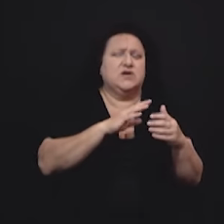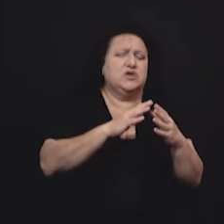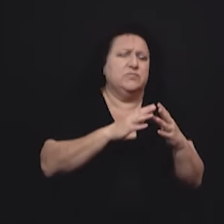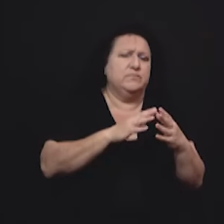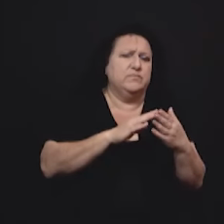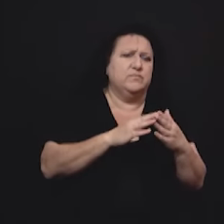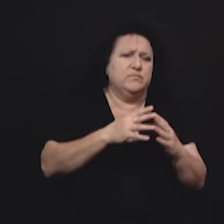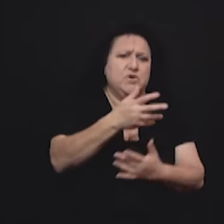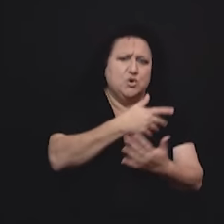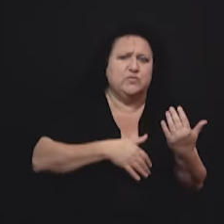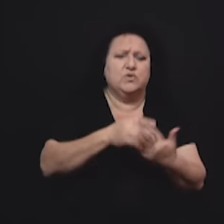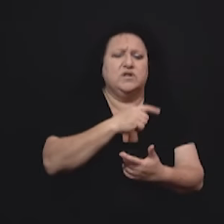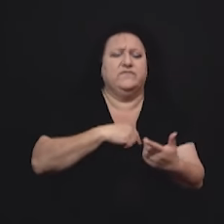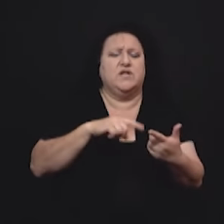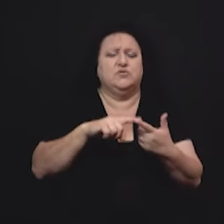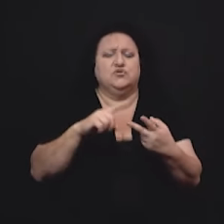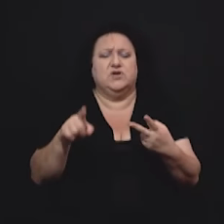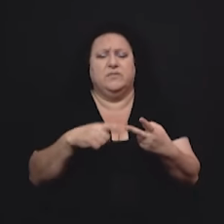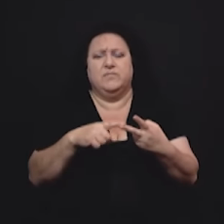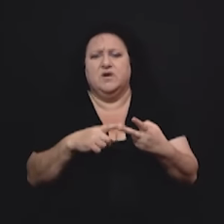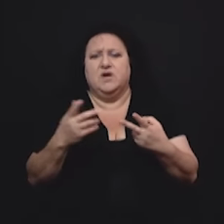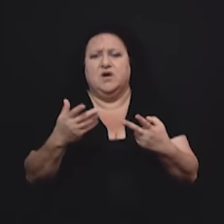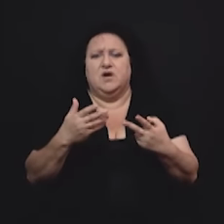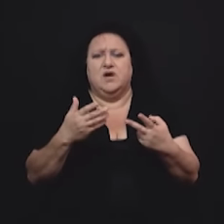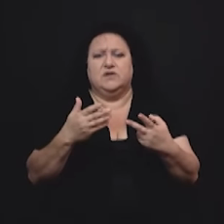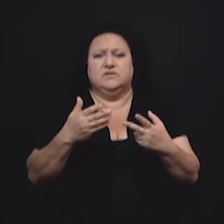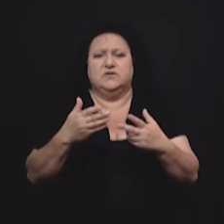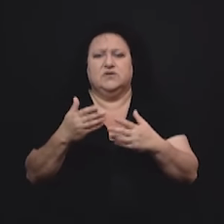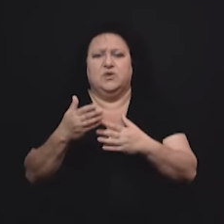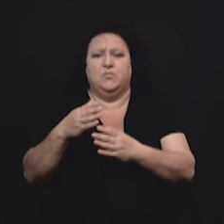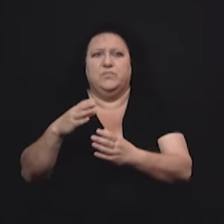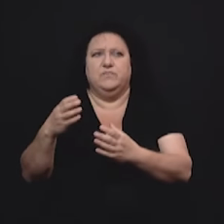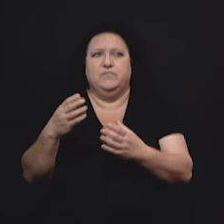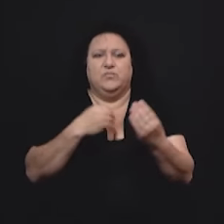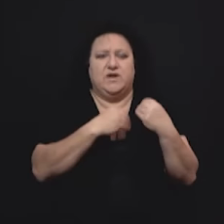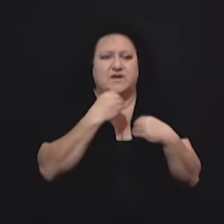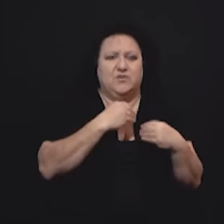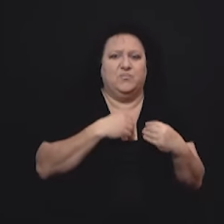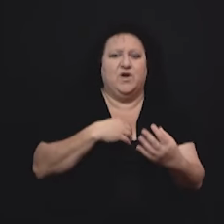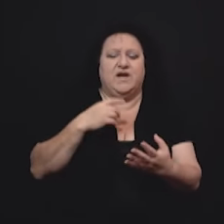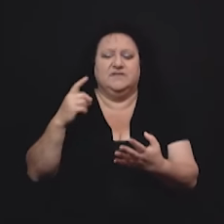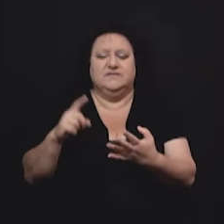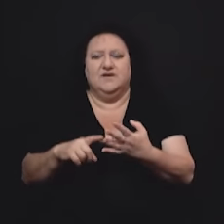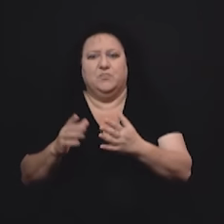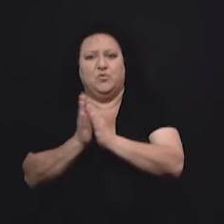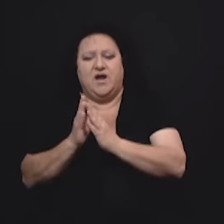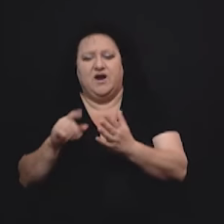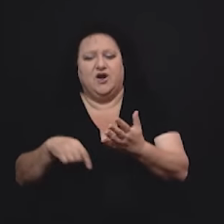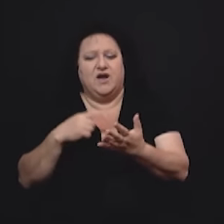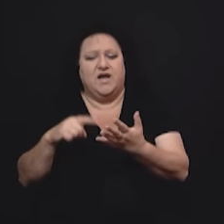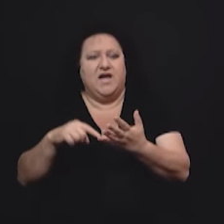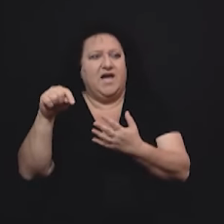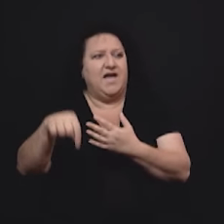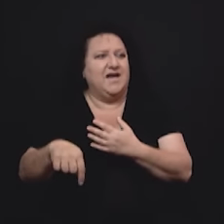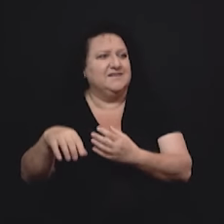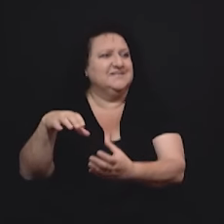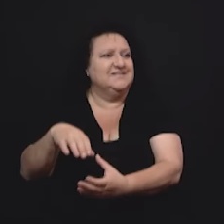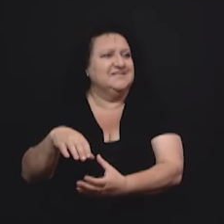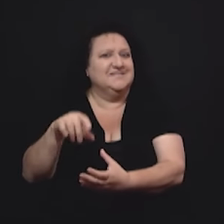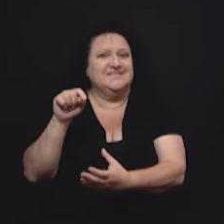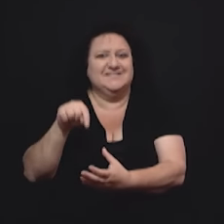meal, and they focused on prayer. One of the really awesome things that's happening in the life of our church is we have a men's prayer group that meets